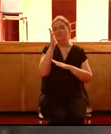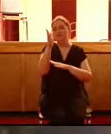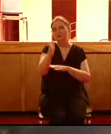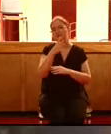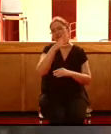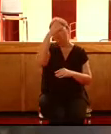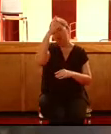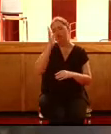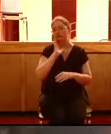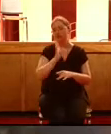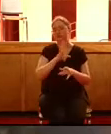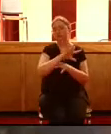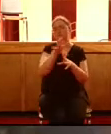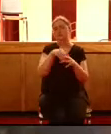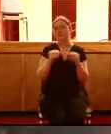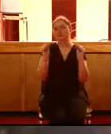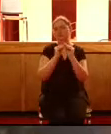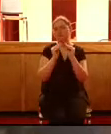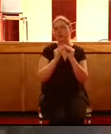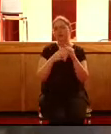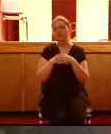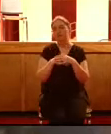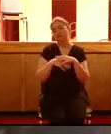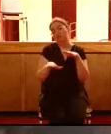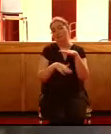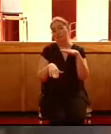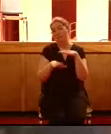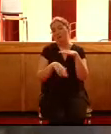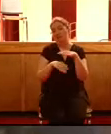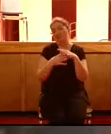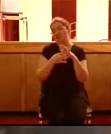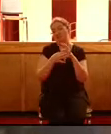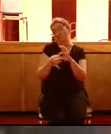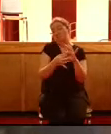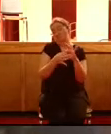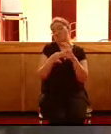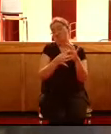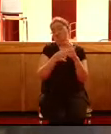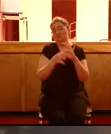parents. And it's pretty basic relationship building.